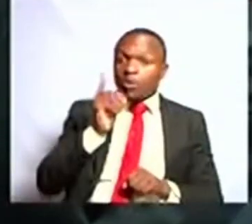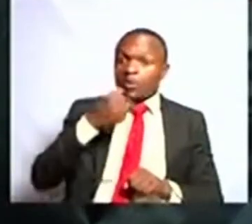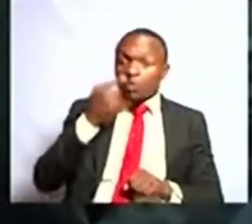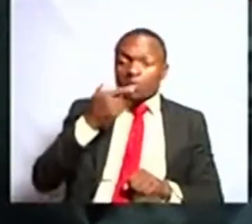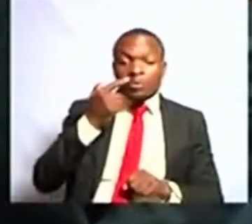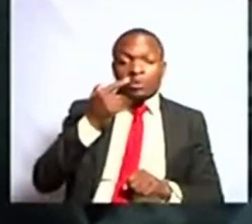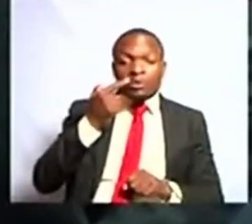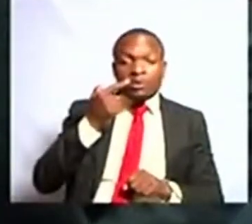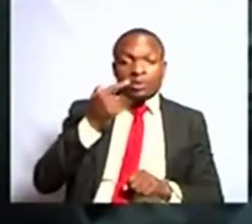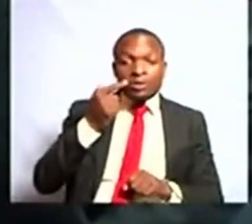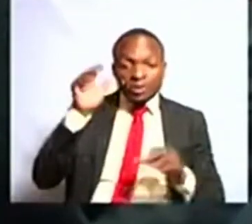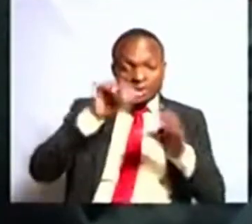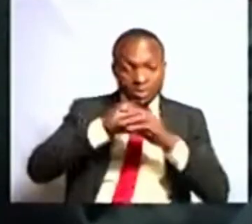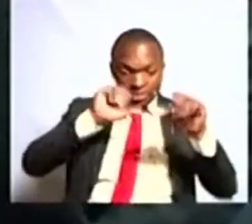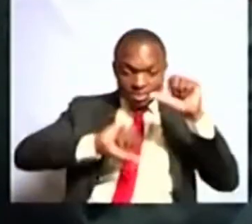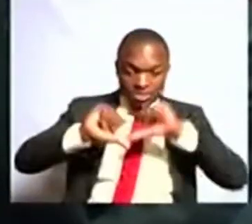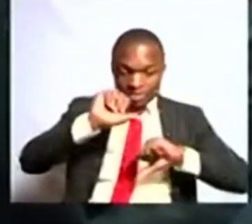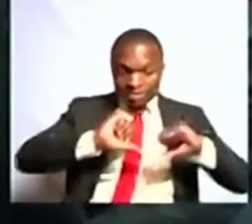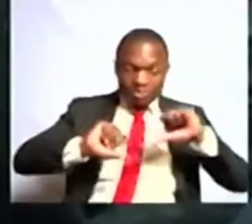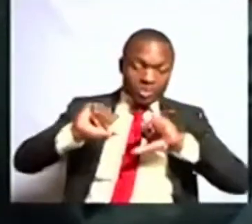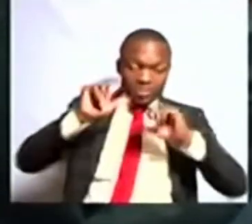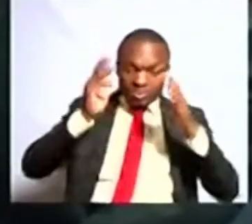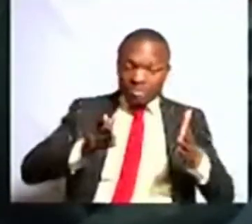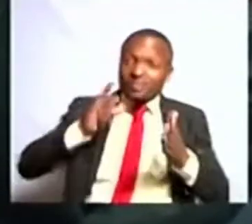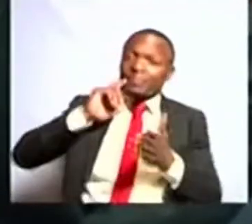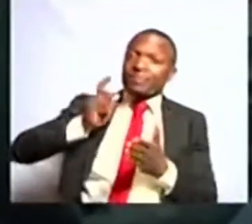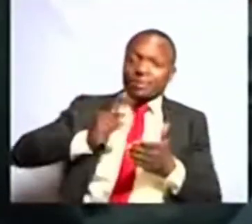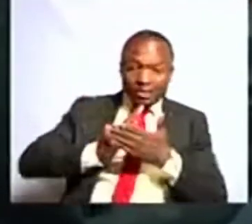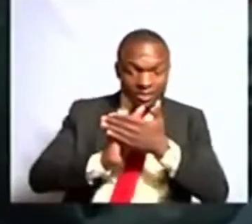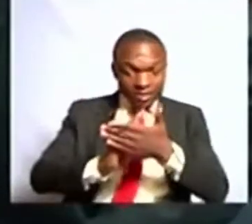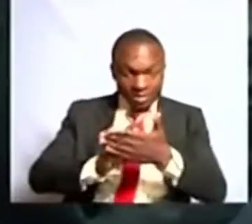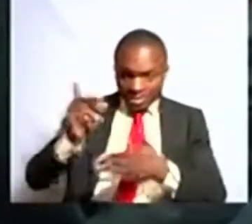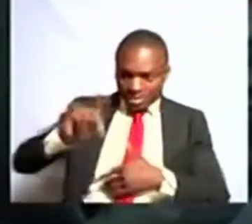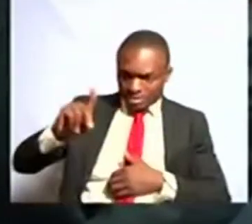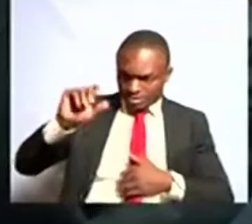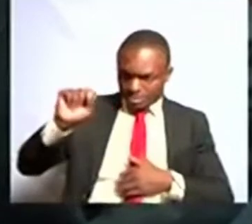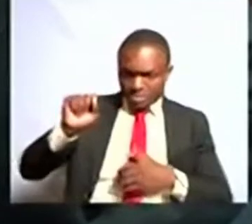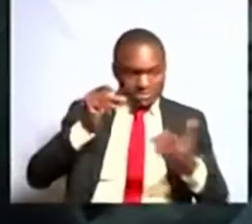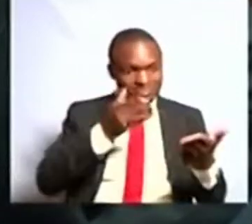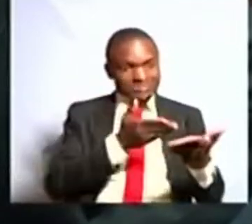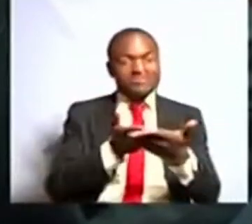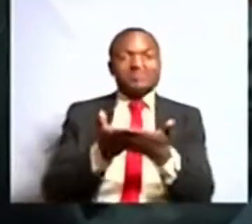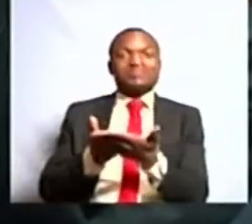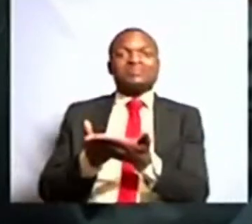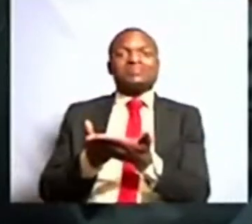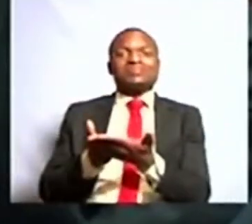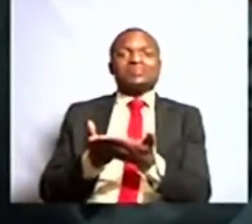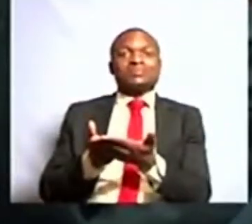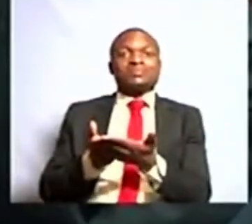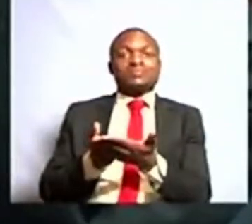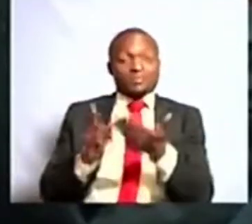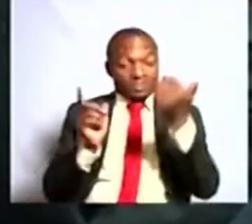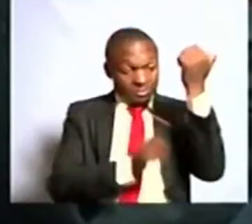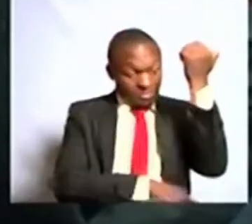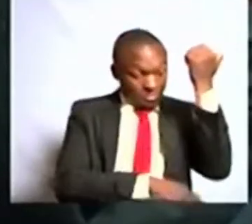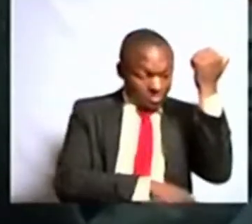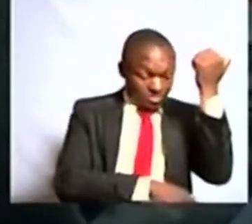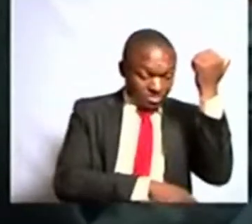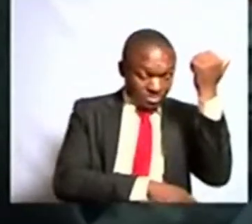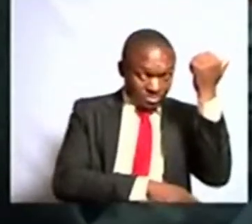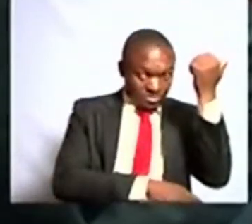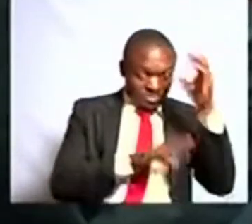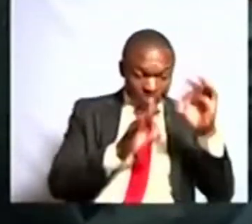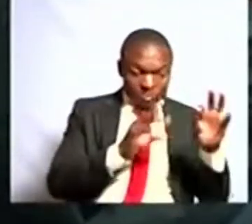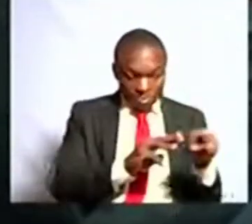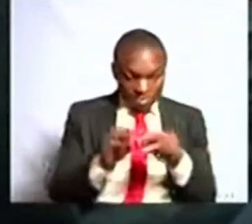actually in the internal auditor, who is actually supposed to guide the Permanent Secretary to say these are punishable. You are moving